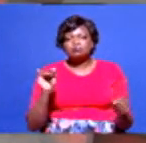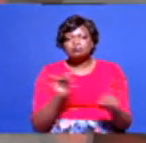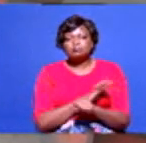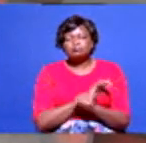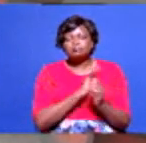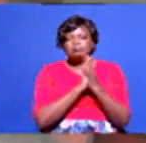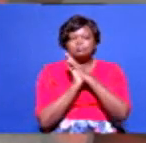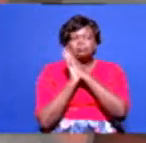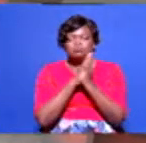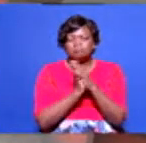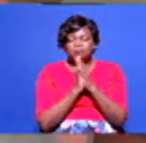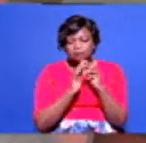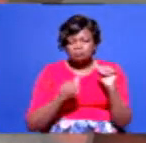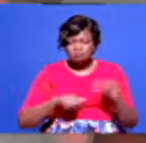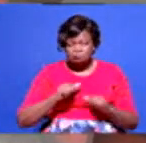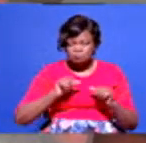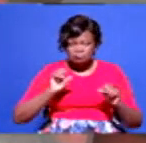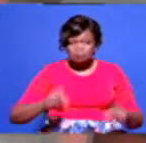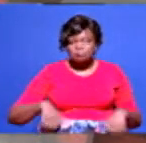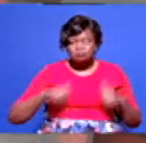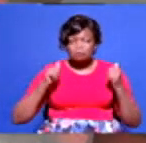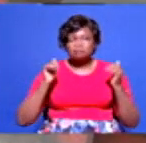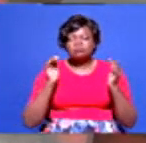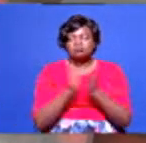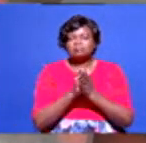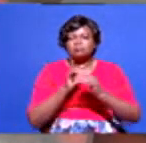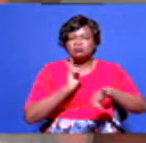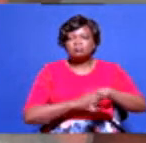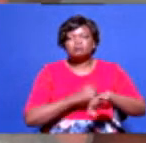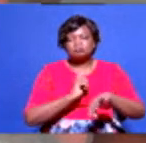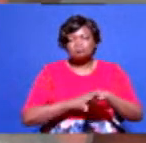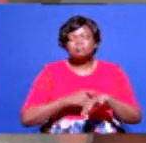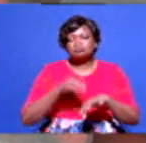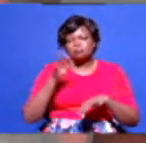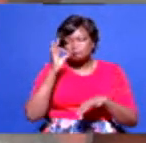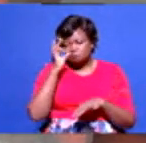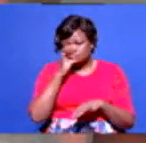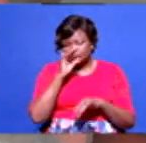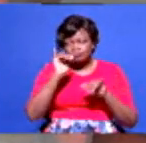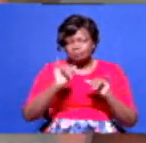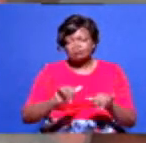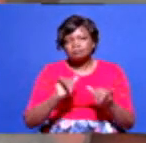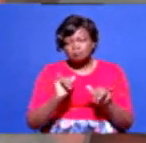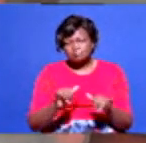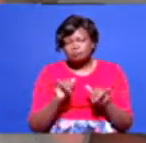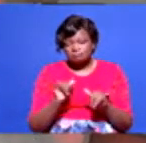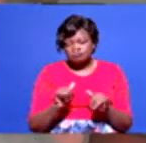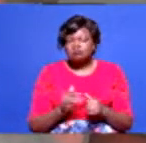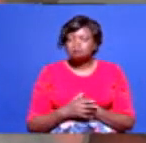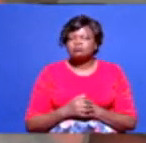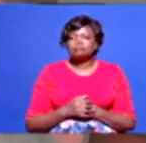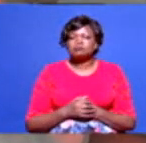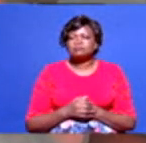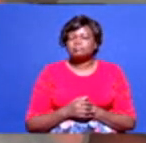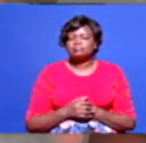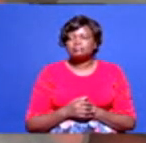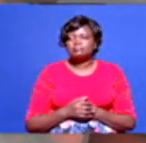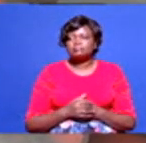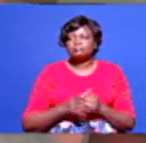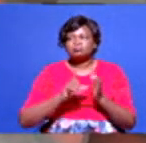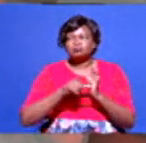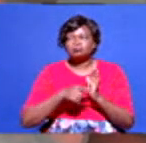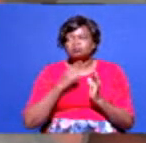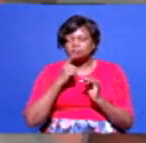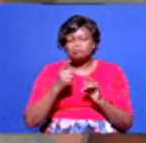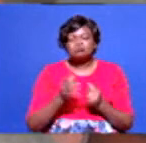coverage of the life and times of the late president. Stick around for that. Right. We'll be definitely bringing to you the latest